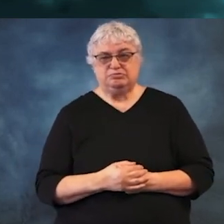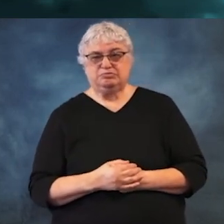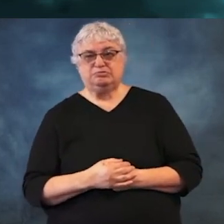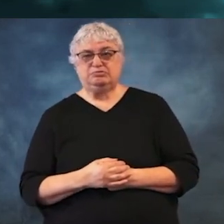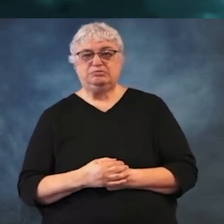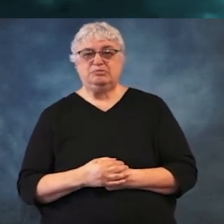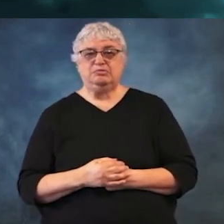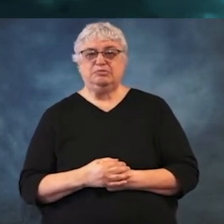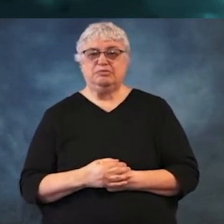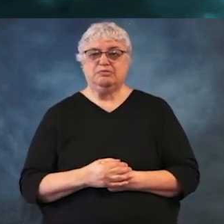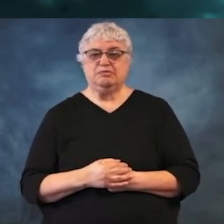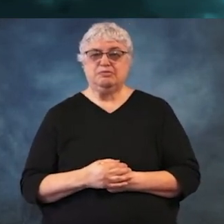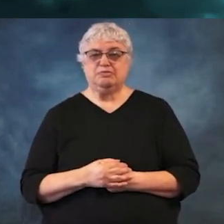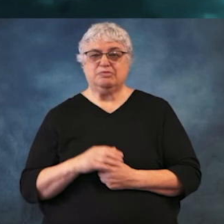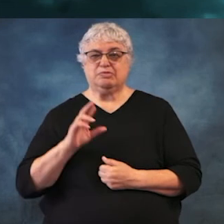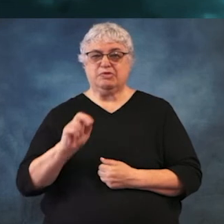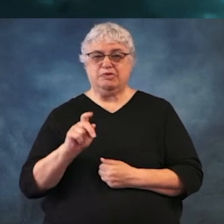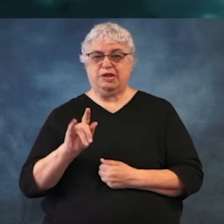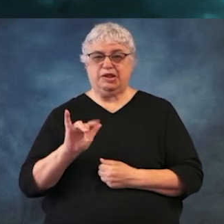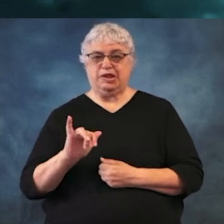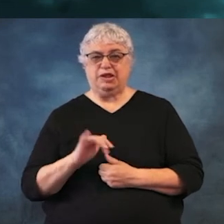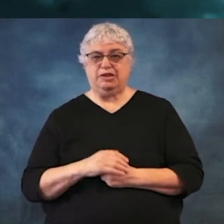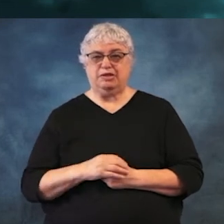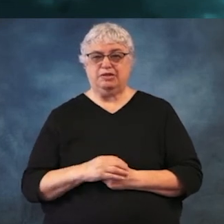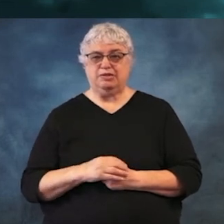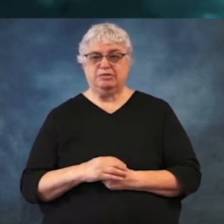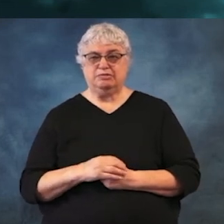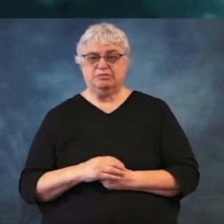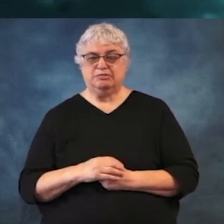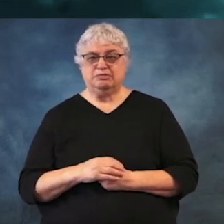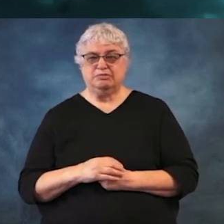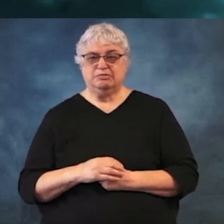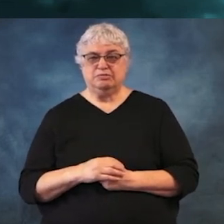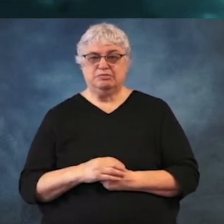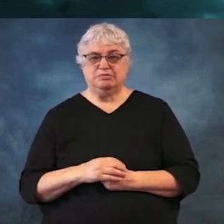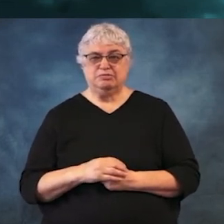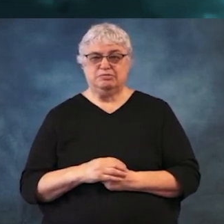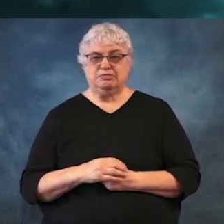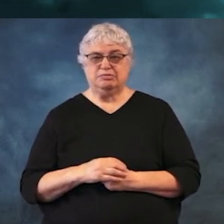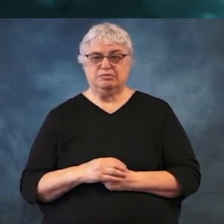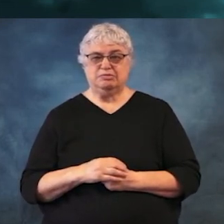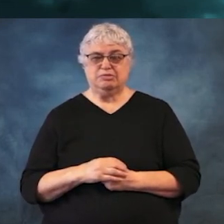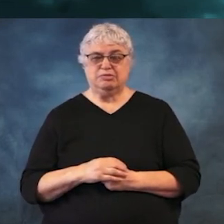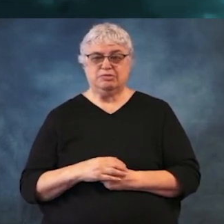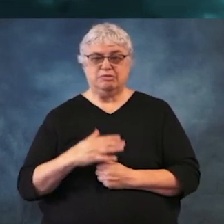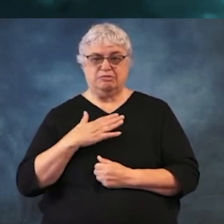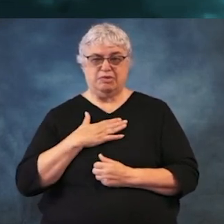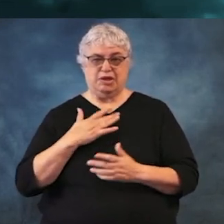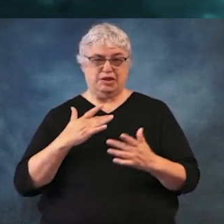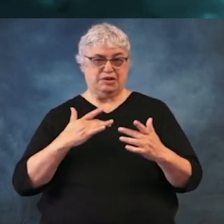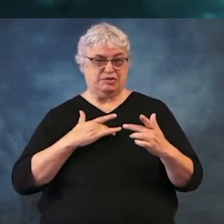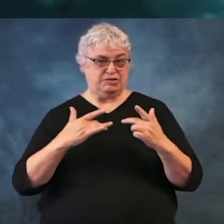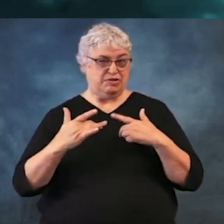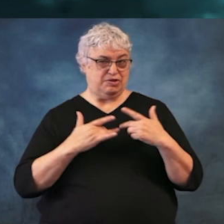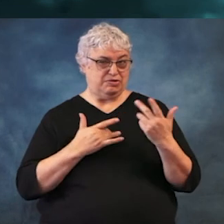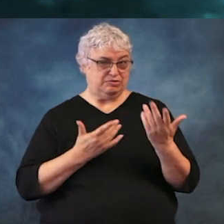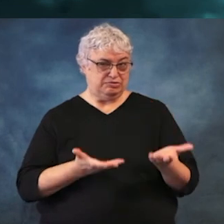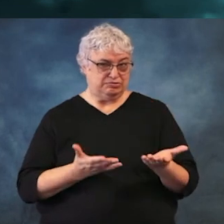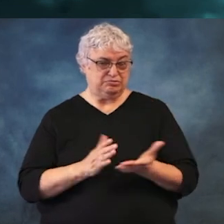Anyone Well, can start. um, what one of my concerns